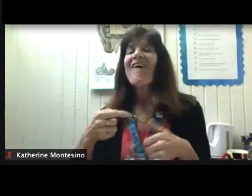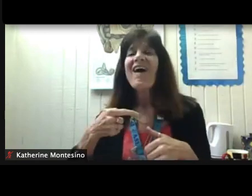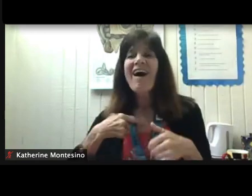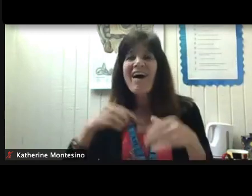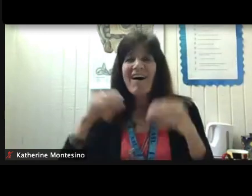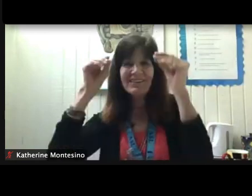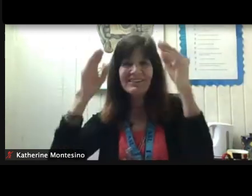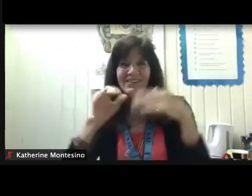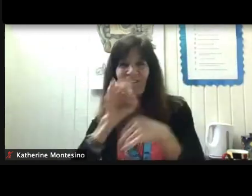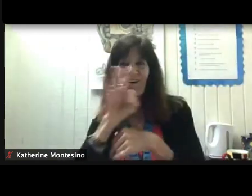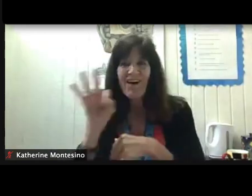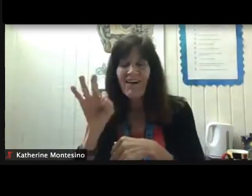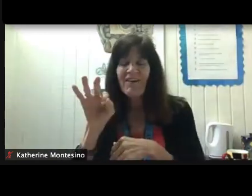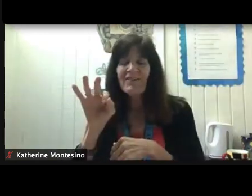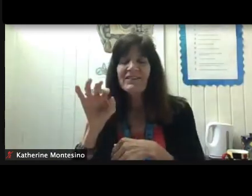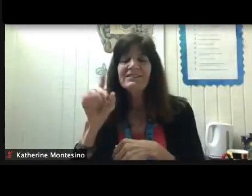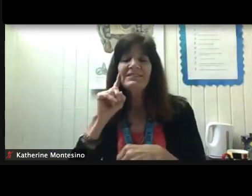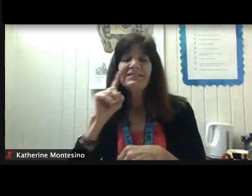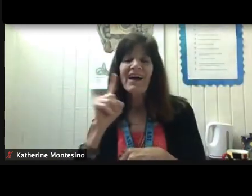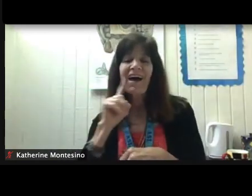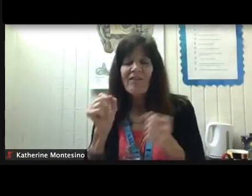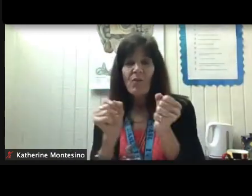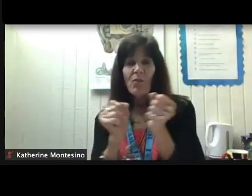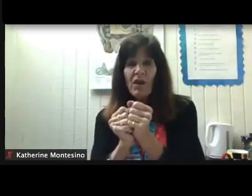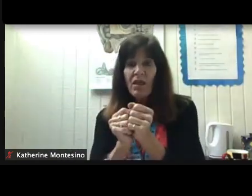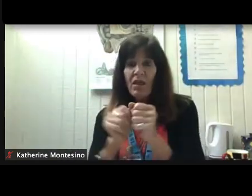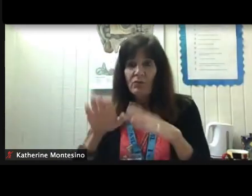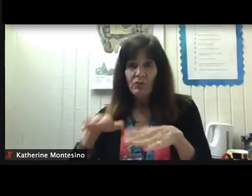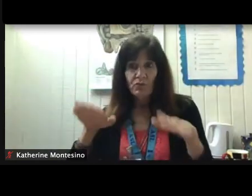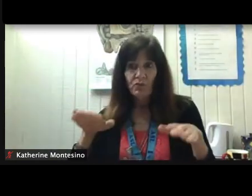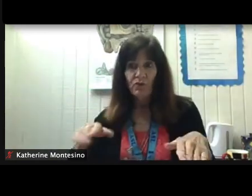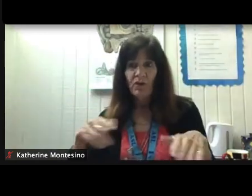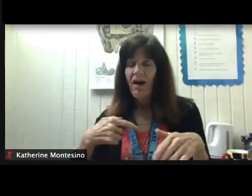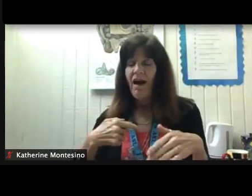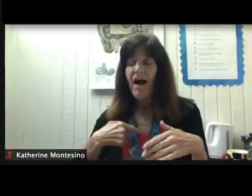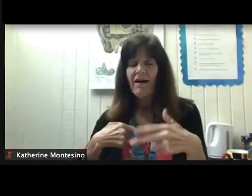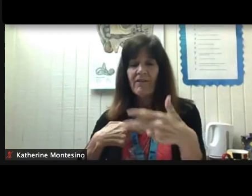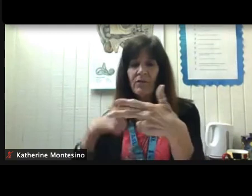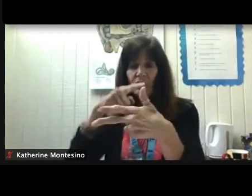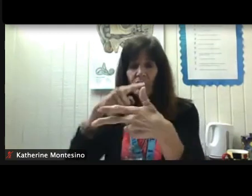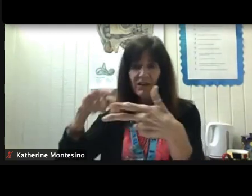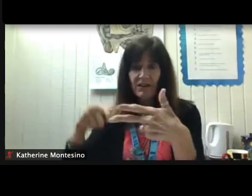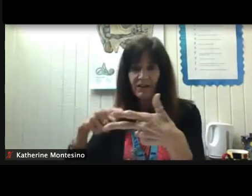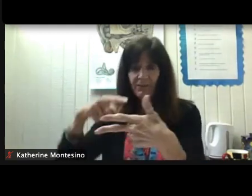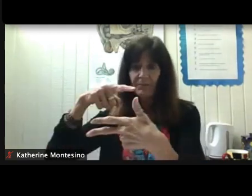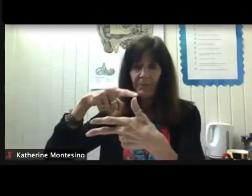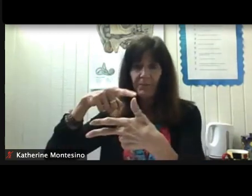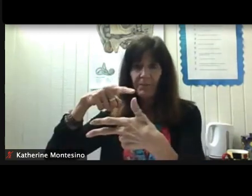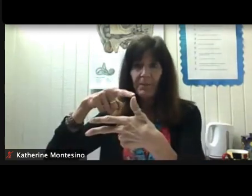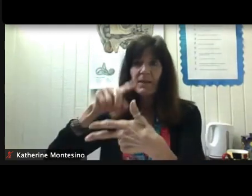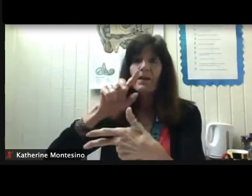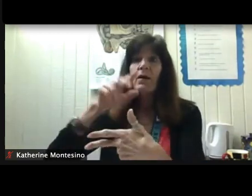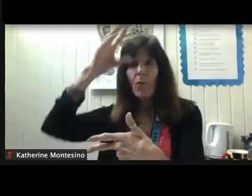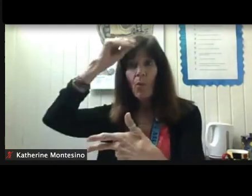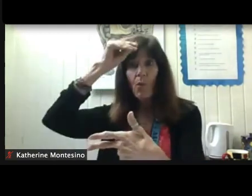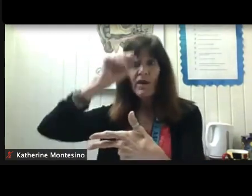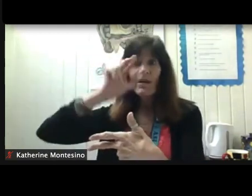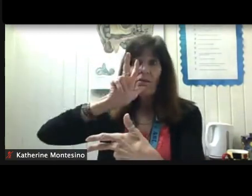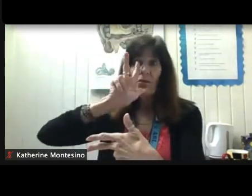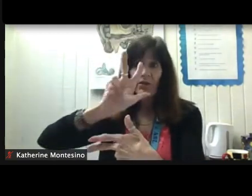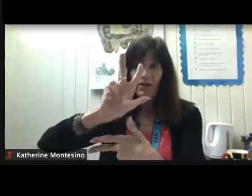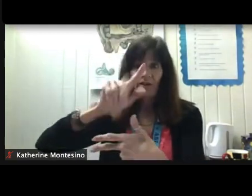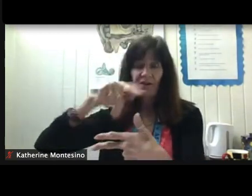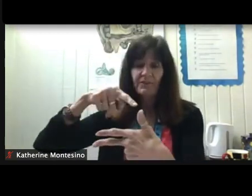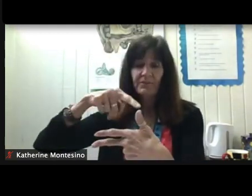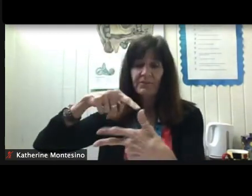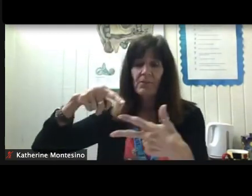It was just a wonderful experience. And I teach now deaf children. I